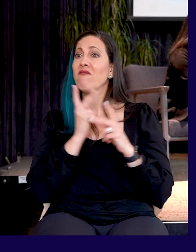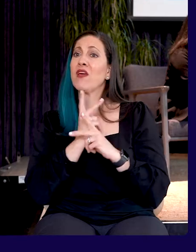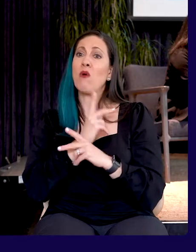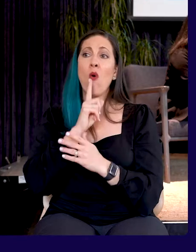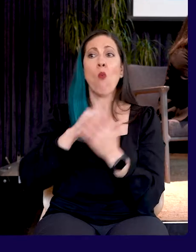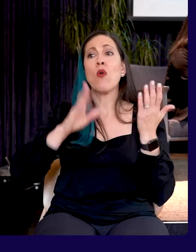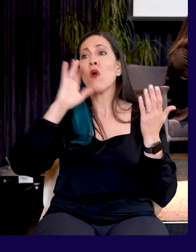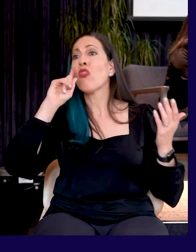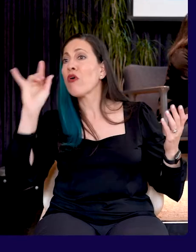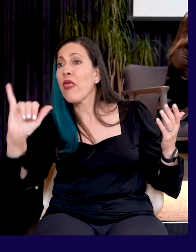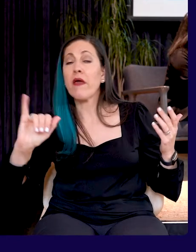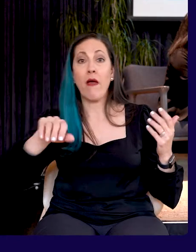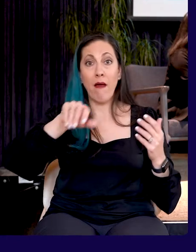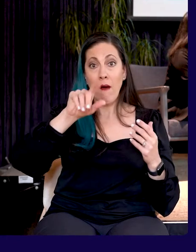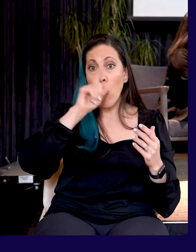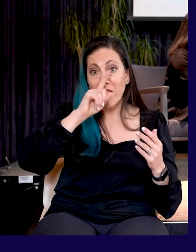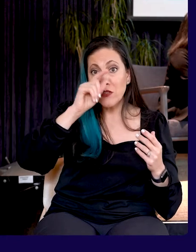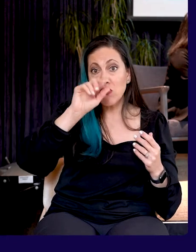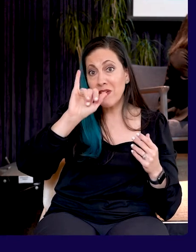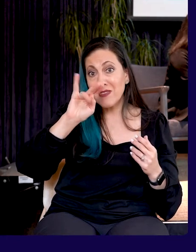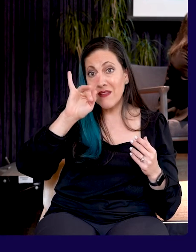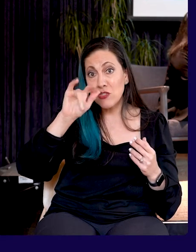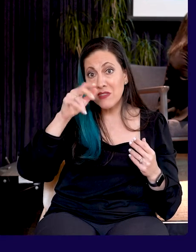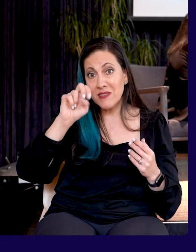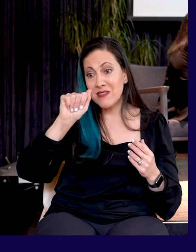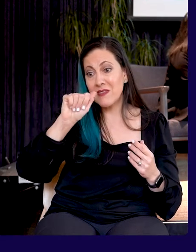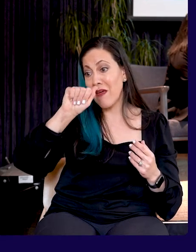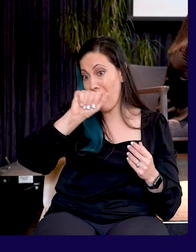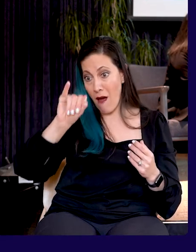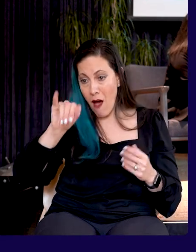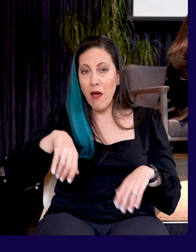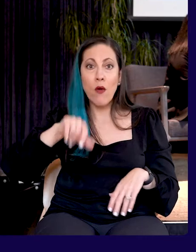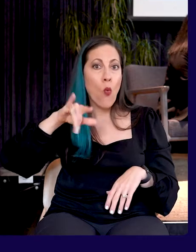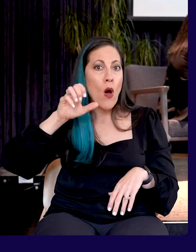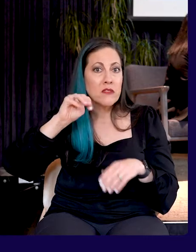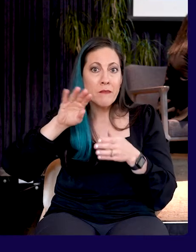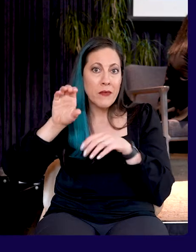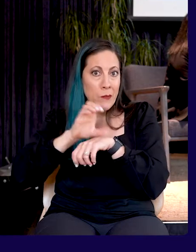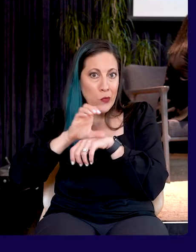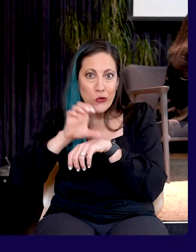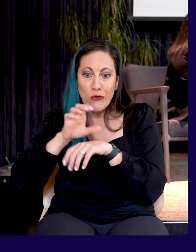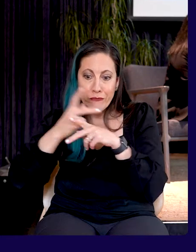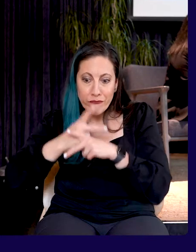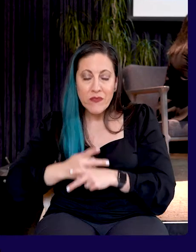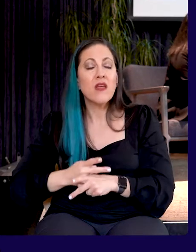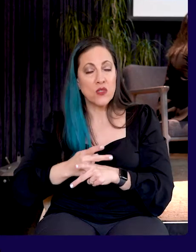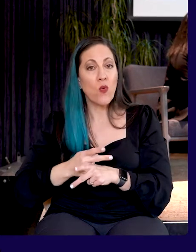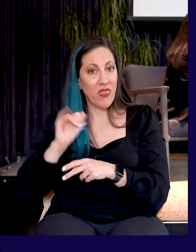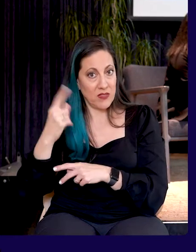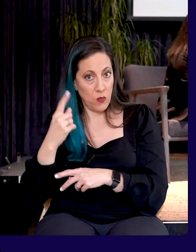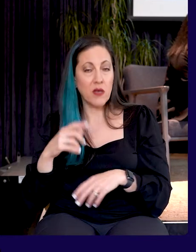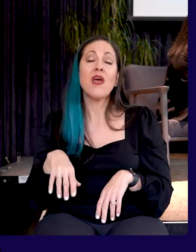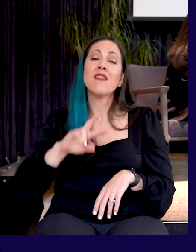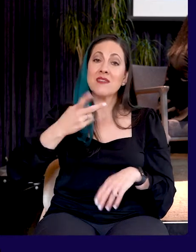look like, whether it's artificial intelligence, whether it's quantum, all these different things. So that's one thing. The second is training.